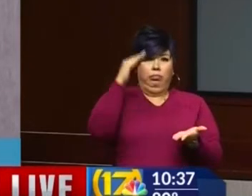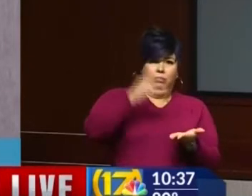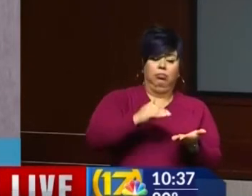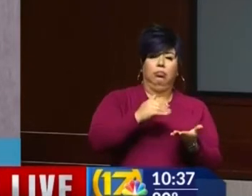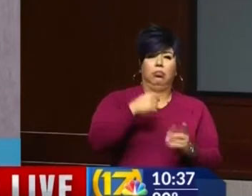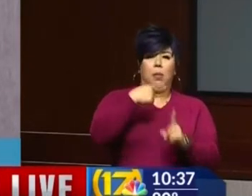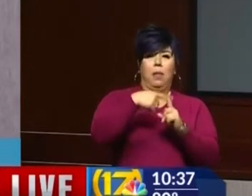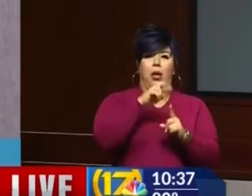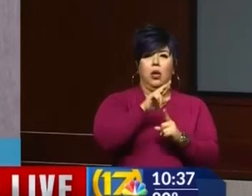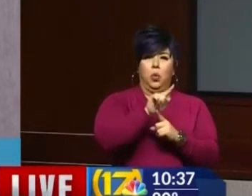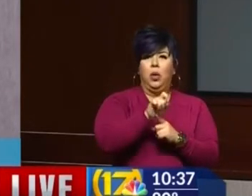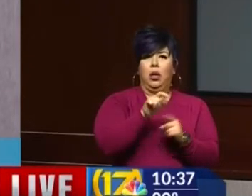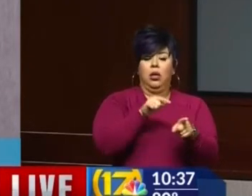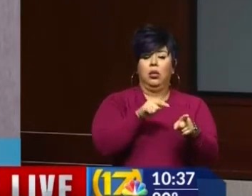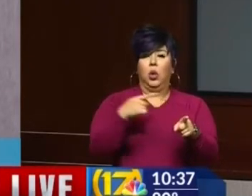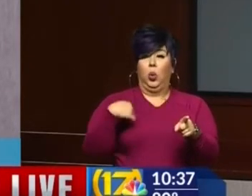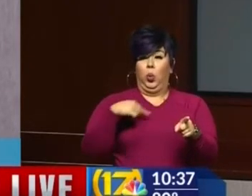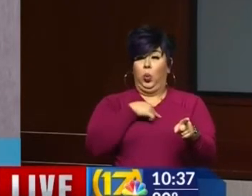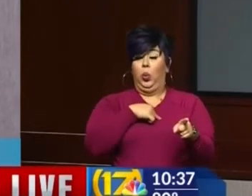our county.